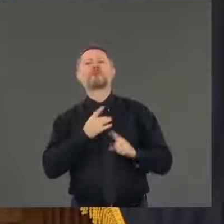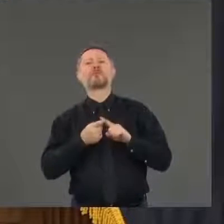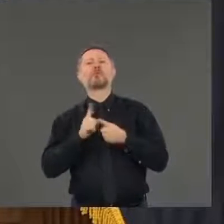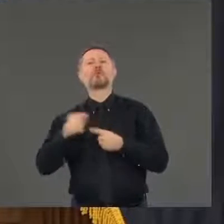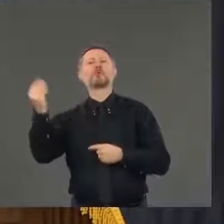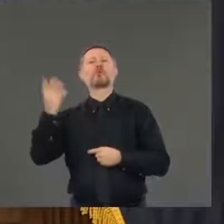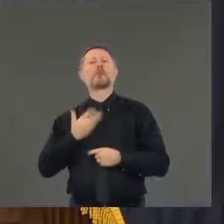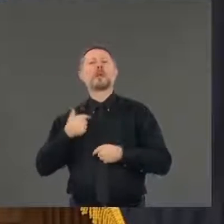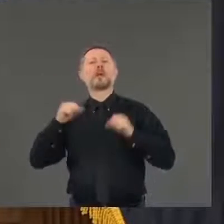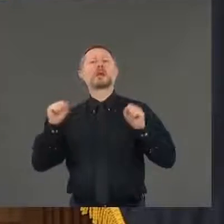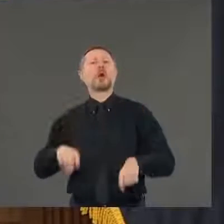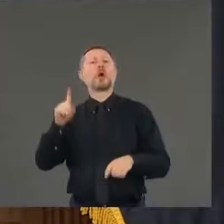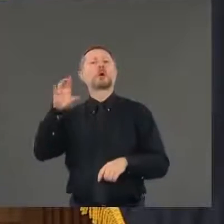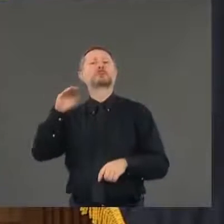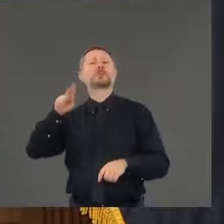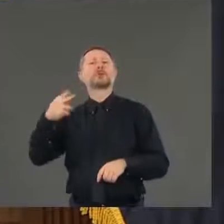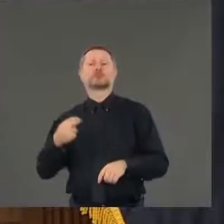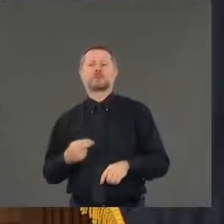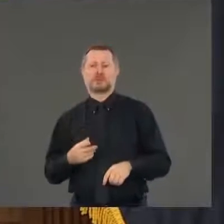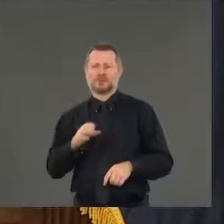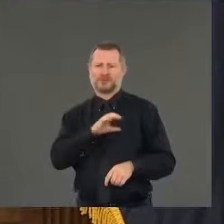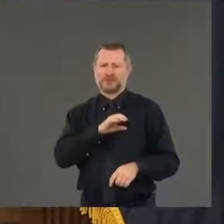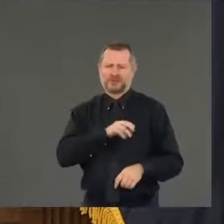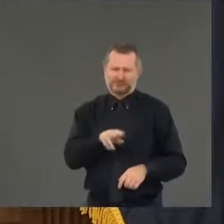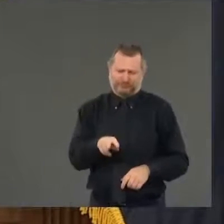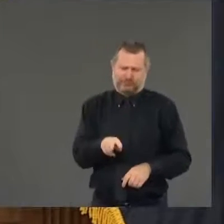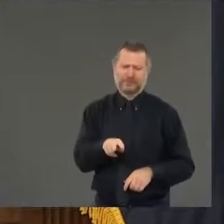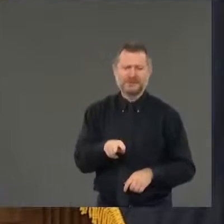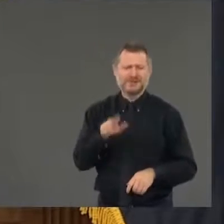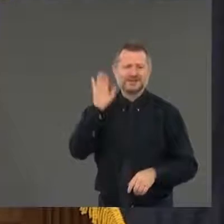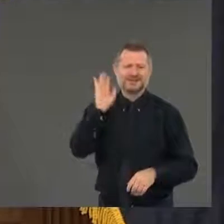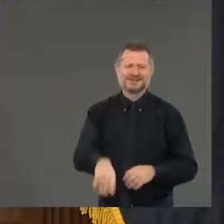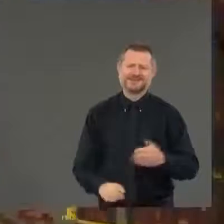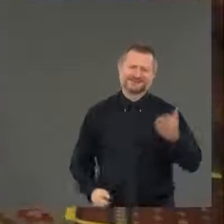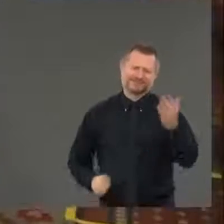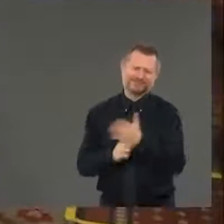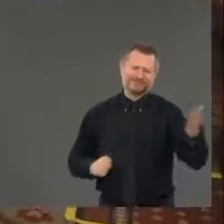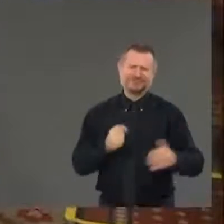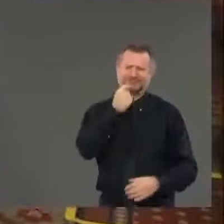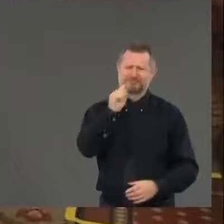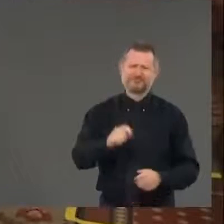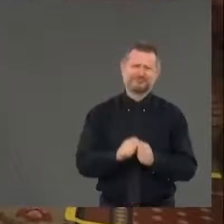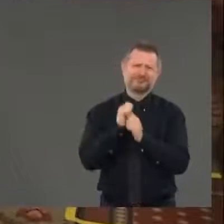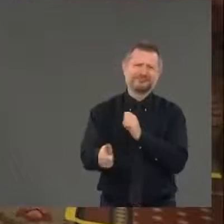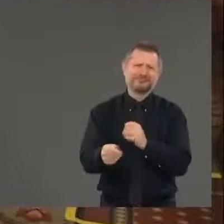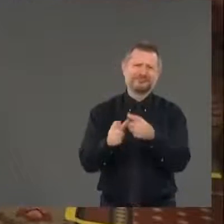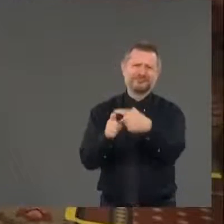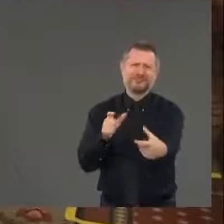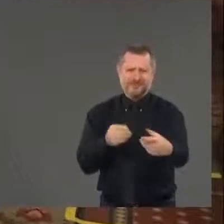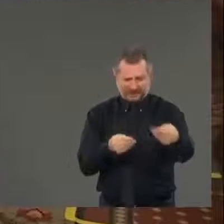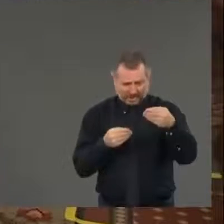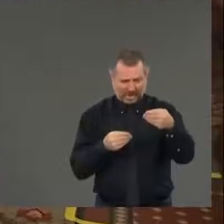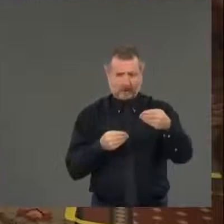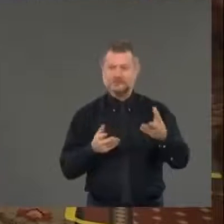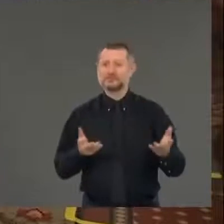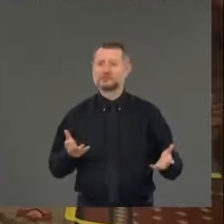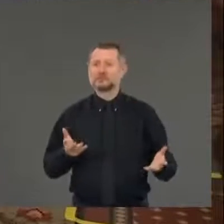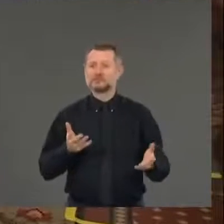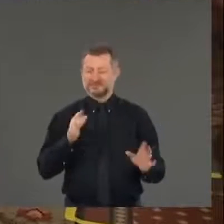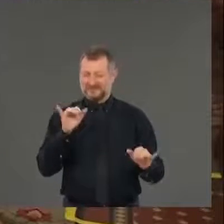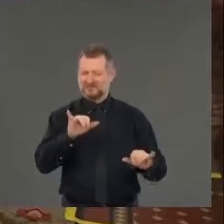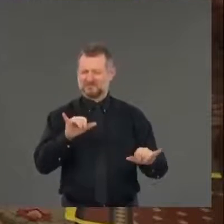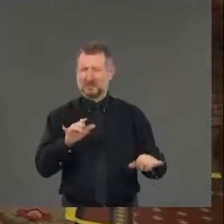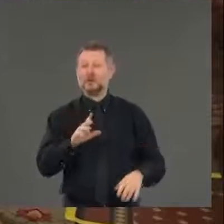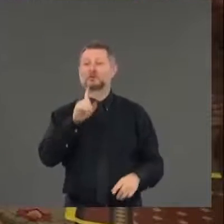drive 110 miles an hour. They'll say, that's very nice. Tell Joe I said hello. Here's the ticket. Governor, just to drill down on this just for a second, just